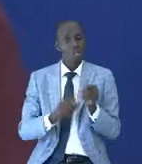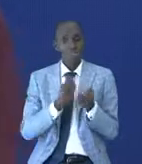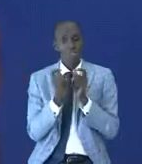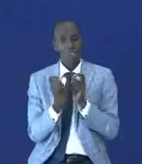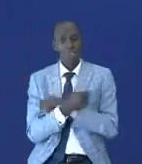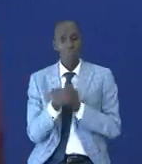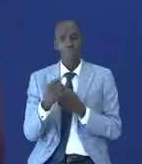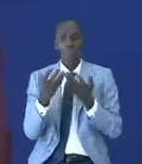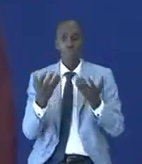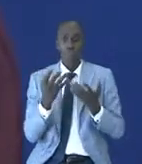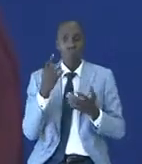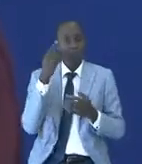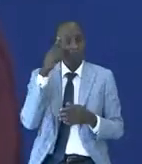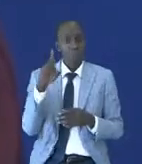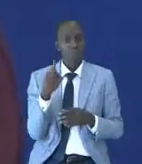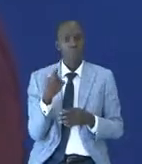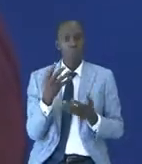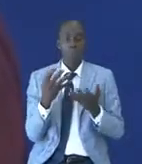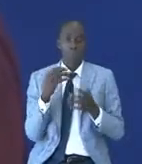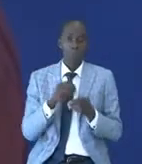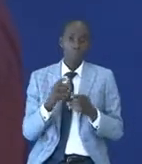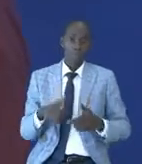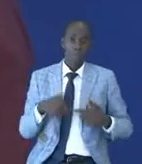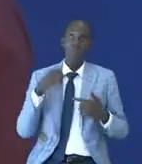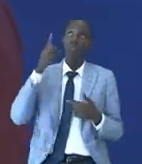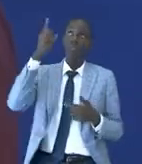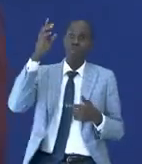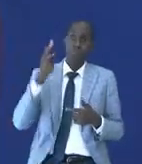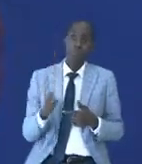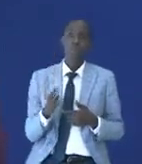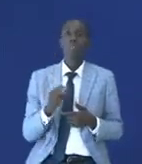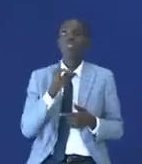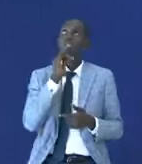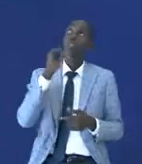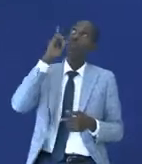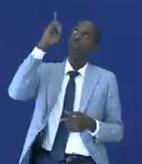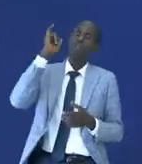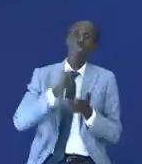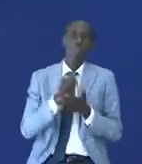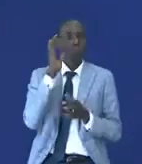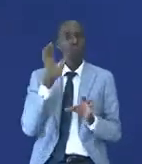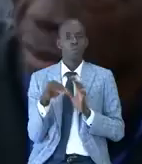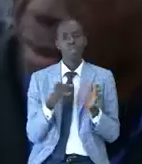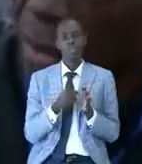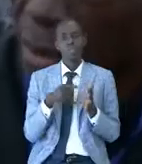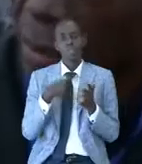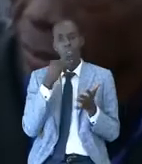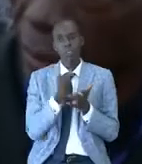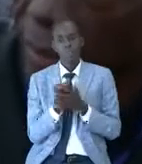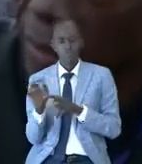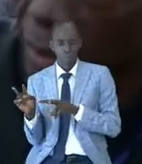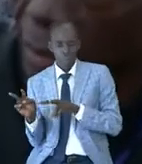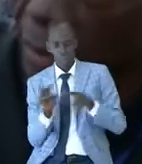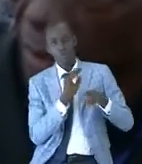you dream of, God is the one that will do it. It says, look unto me, and be ye